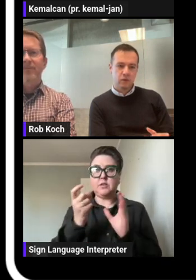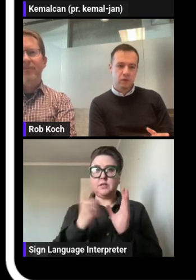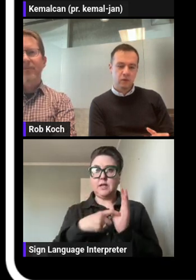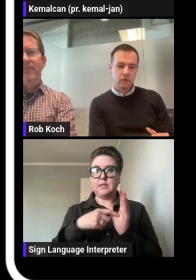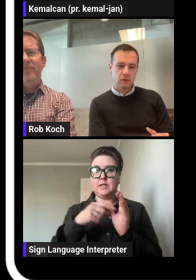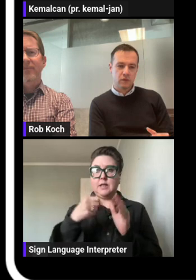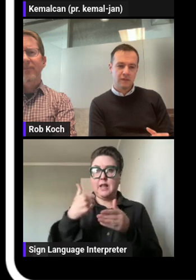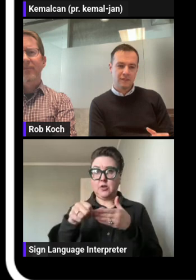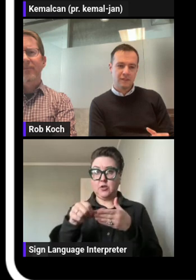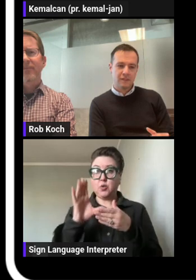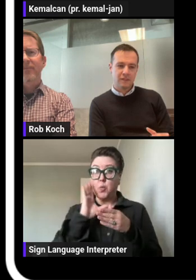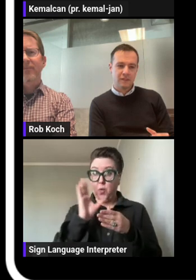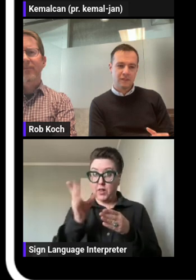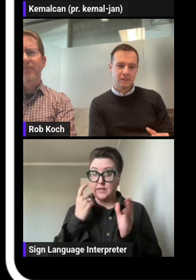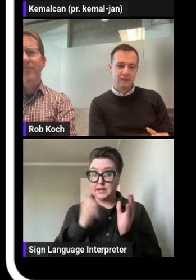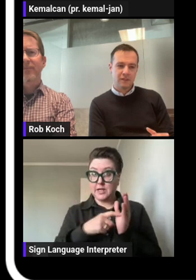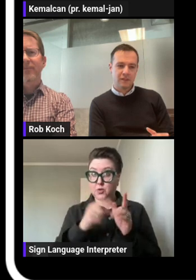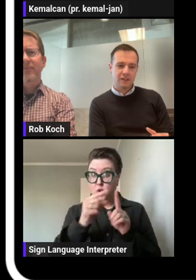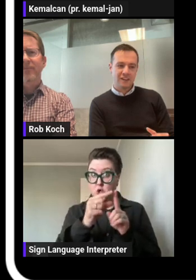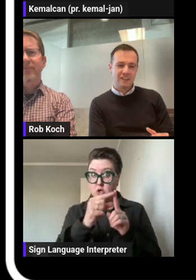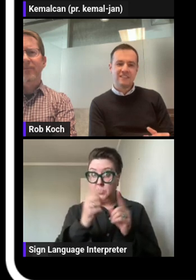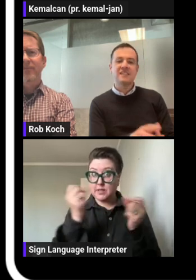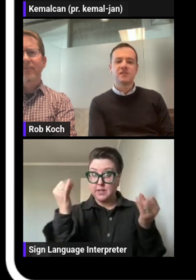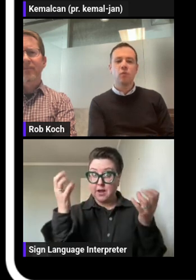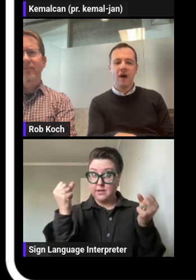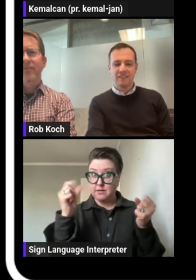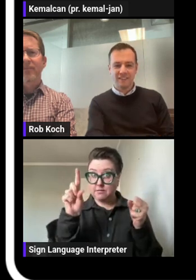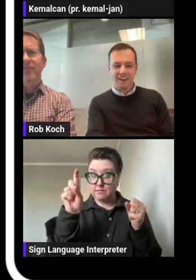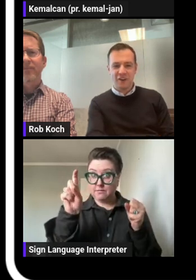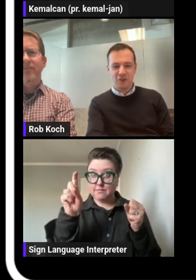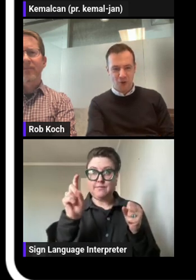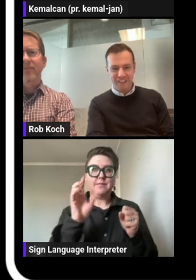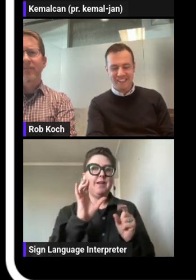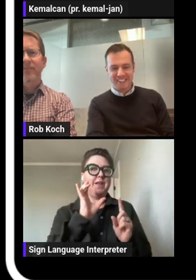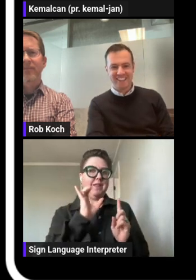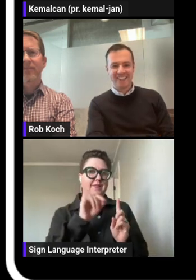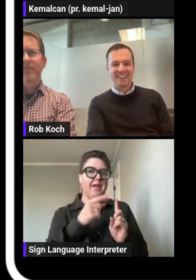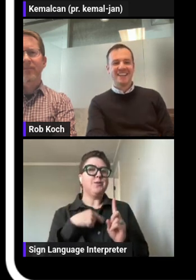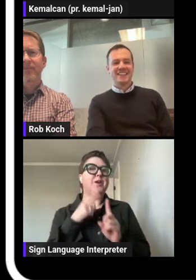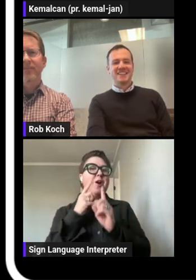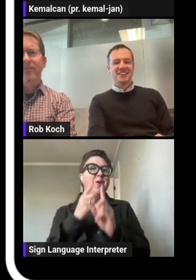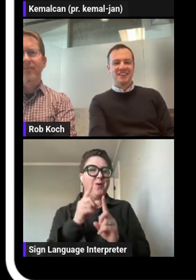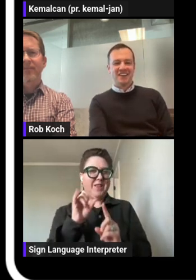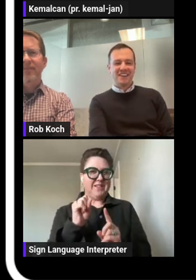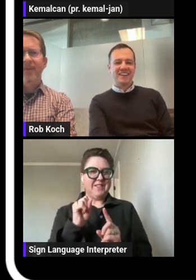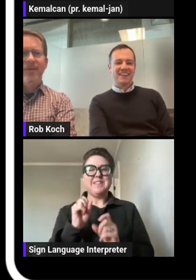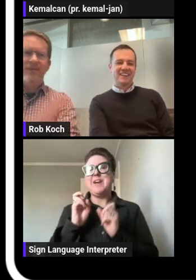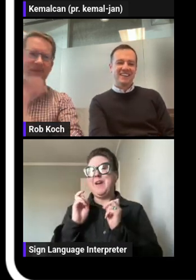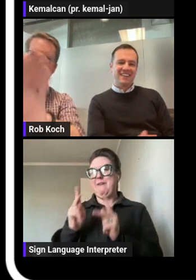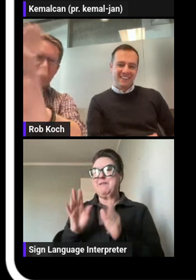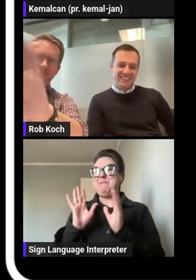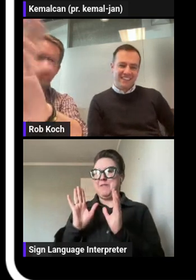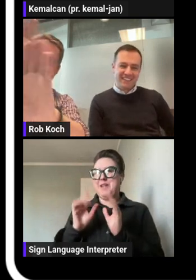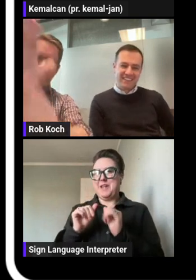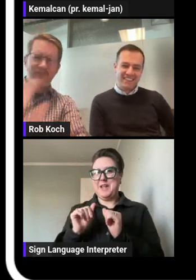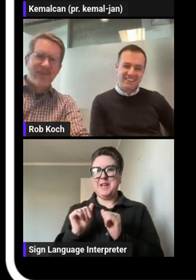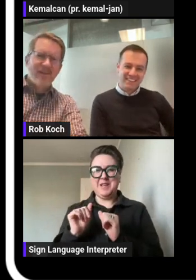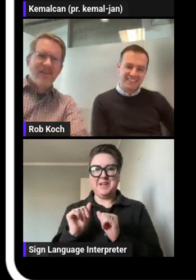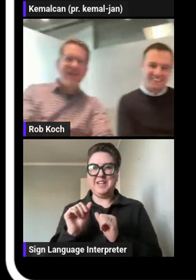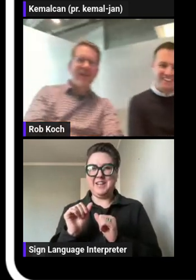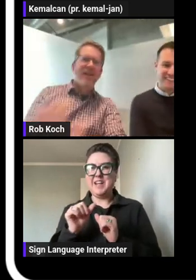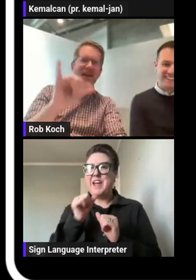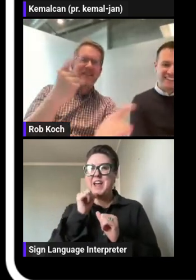letters, and it will actually detect words? This is what our goal is. Okay, because like I haven't seen